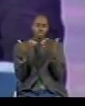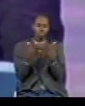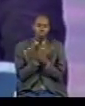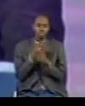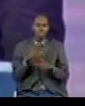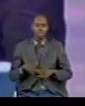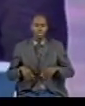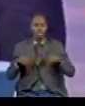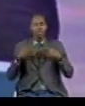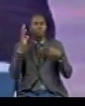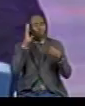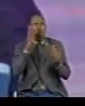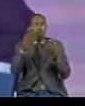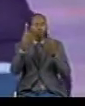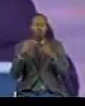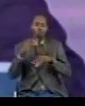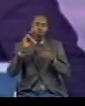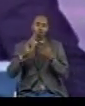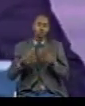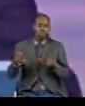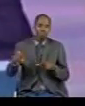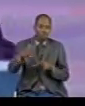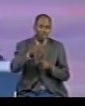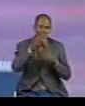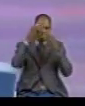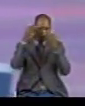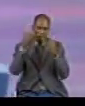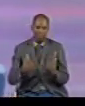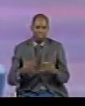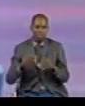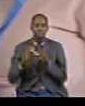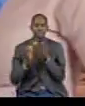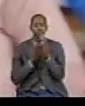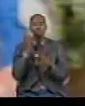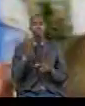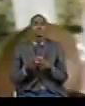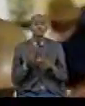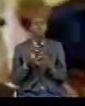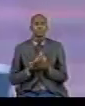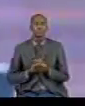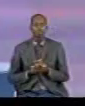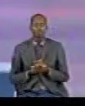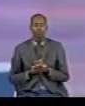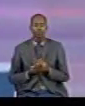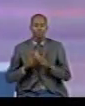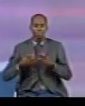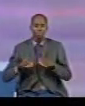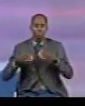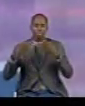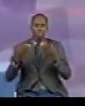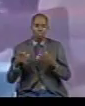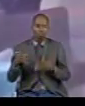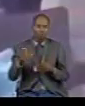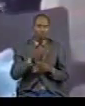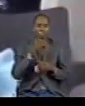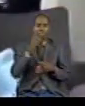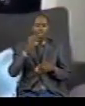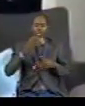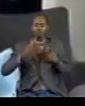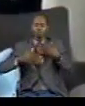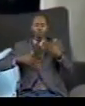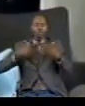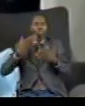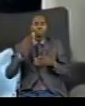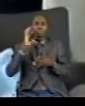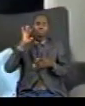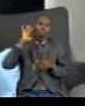them right now in Jesus' name. Give them the joy of your salvation